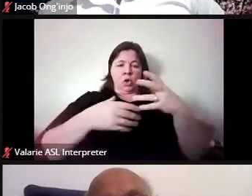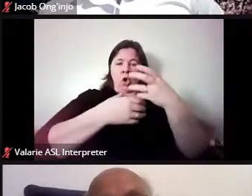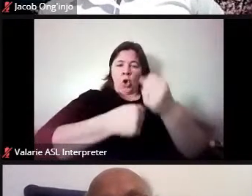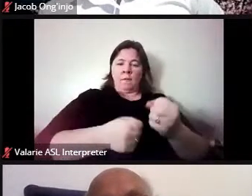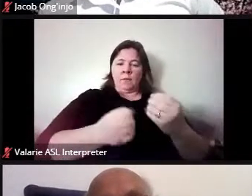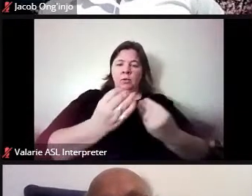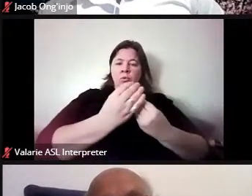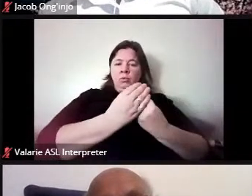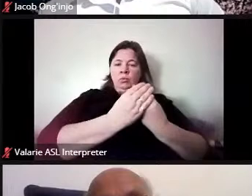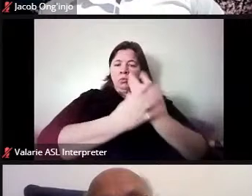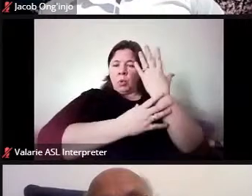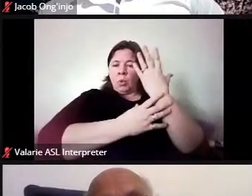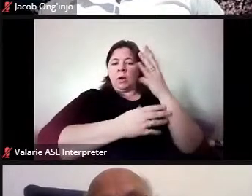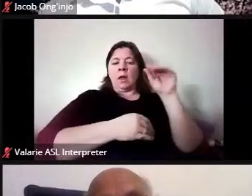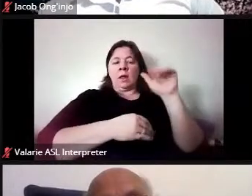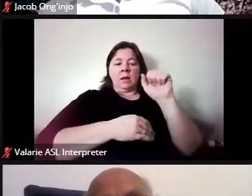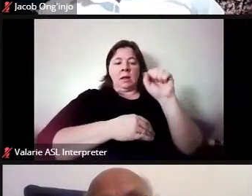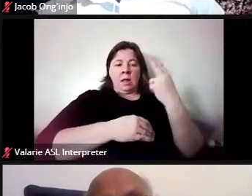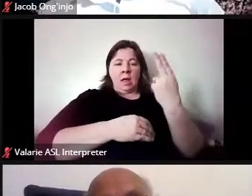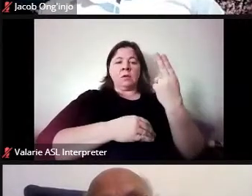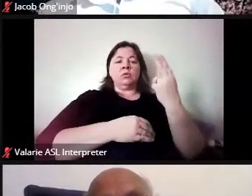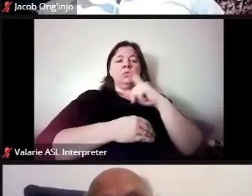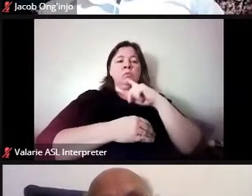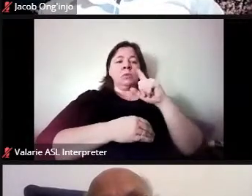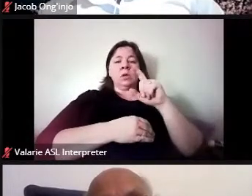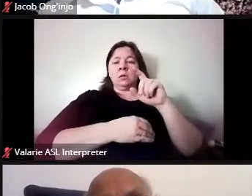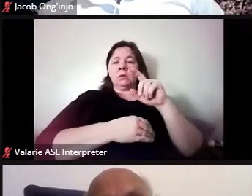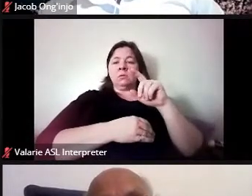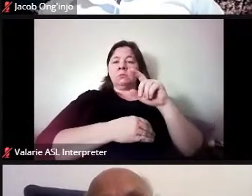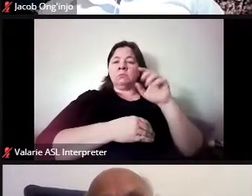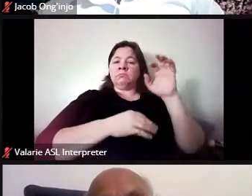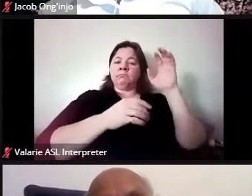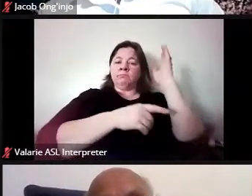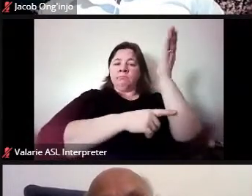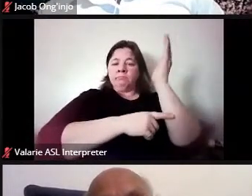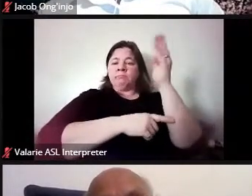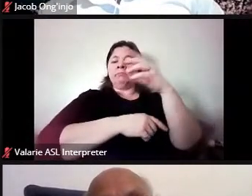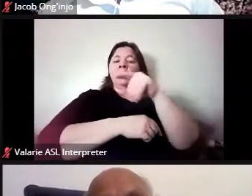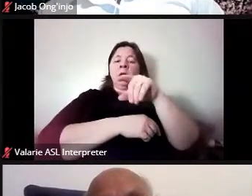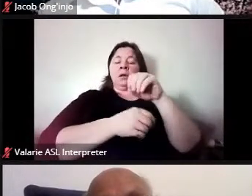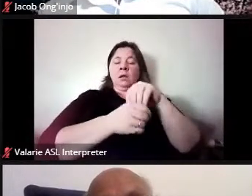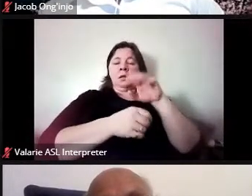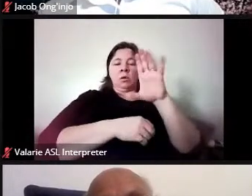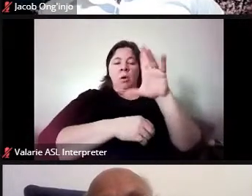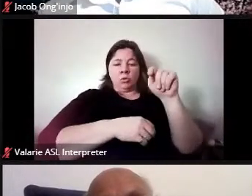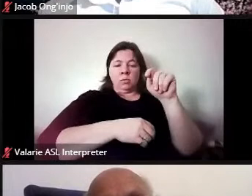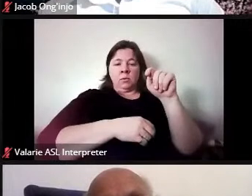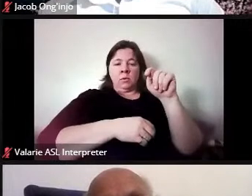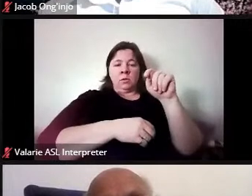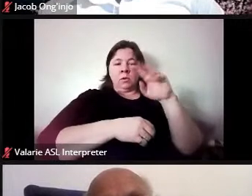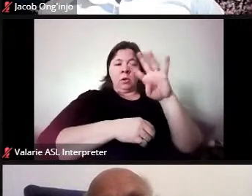growing. And Ash was actually delivering it in October. He told us on